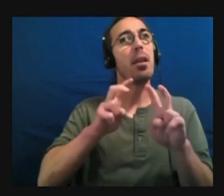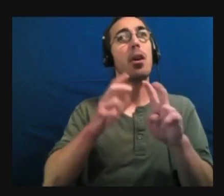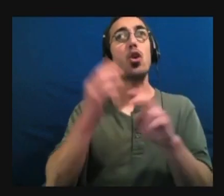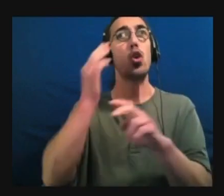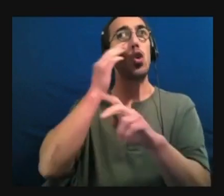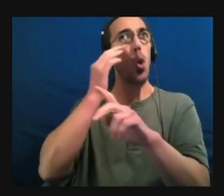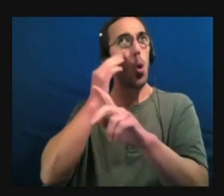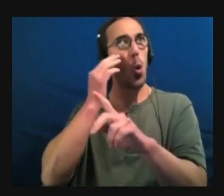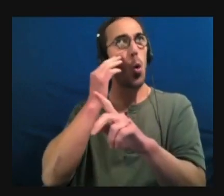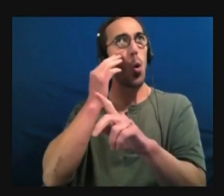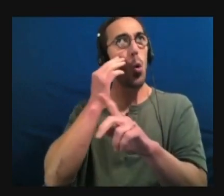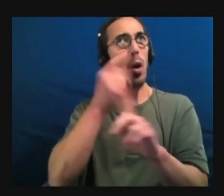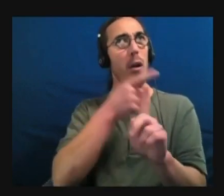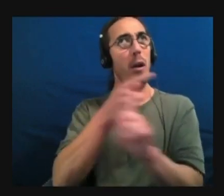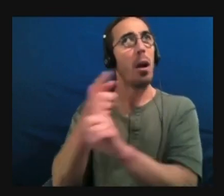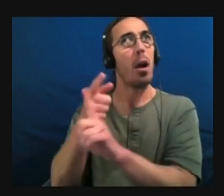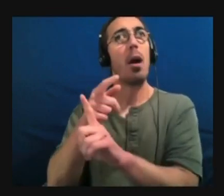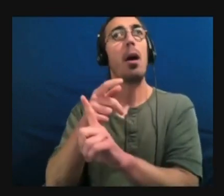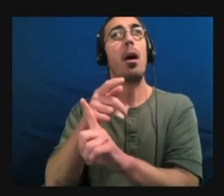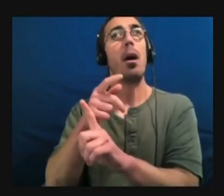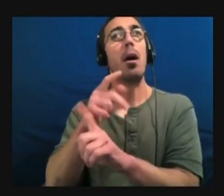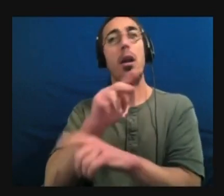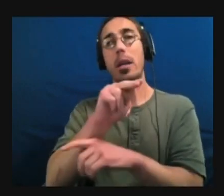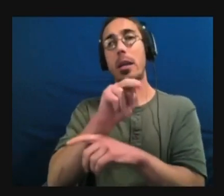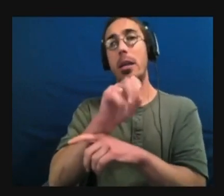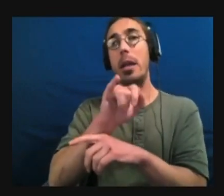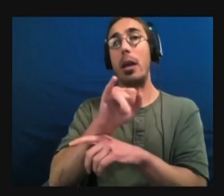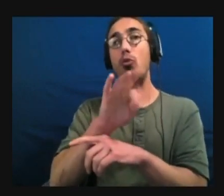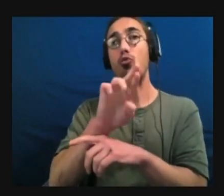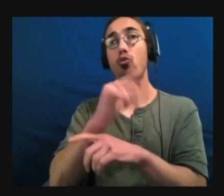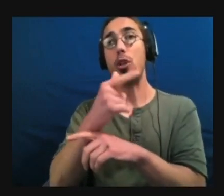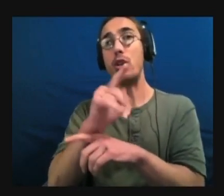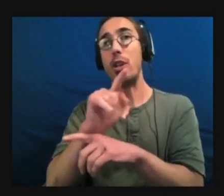know neurodivergent students is very important.